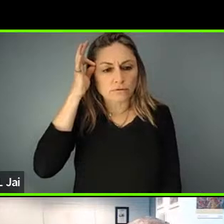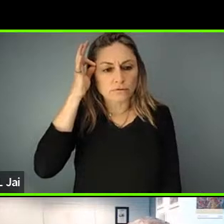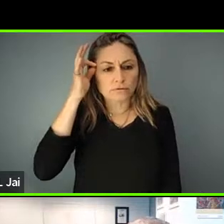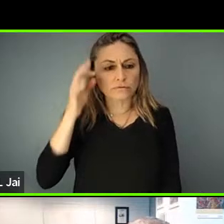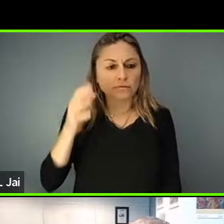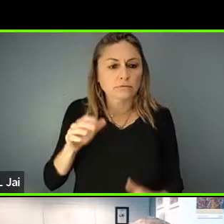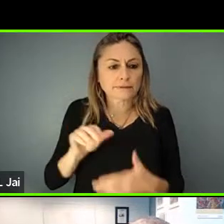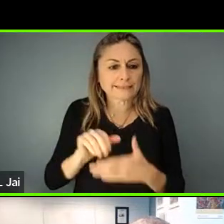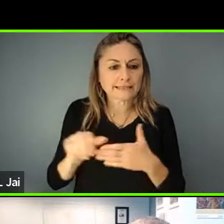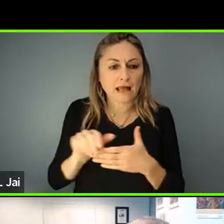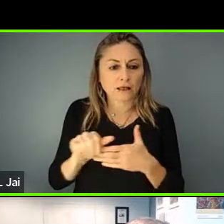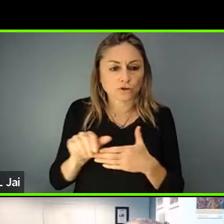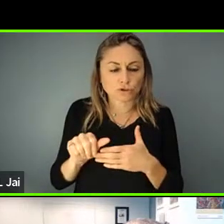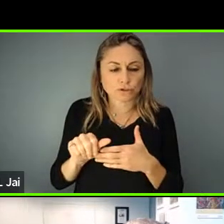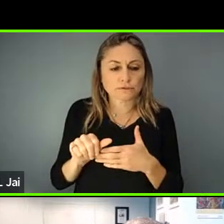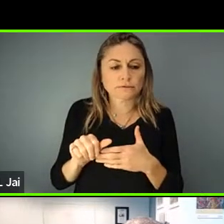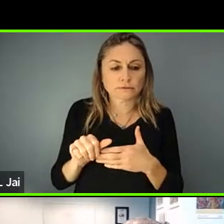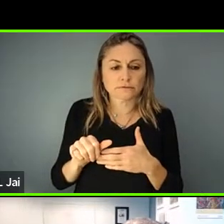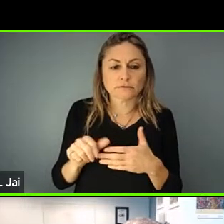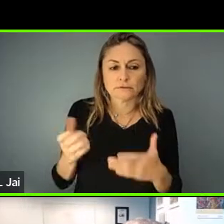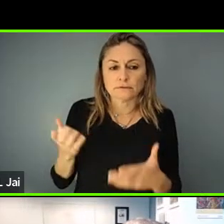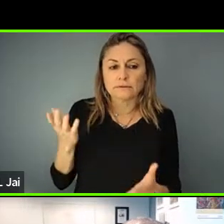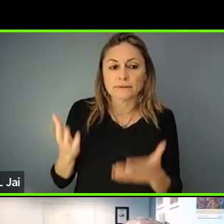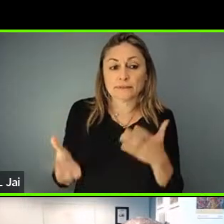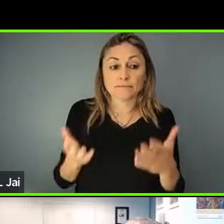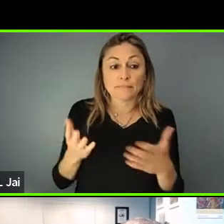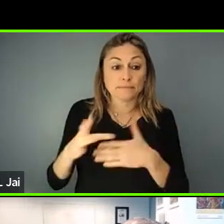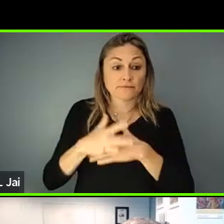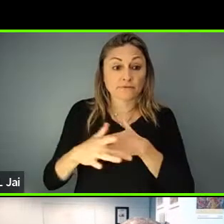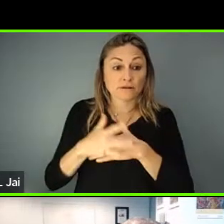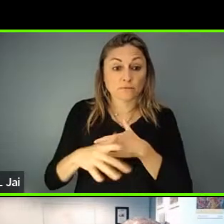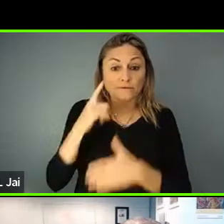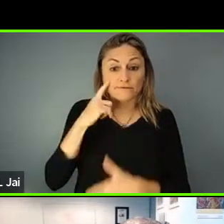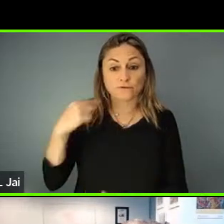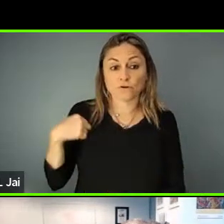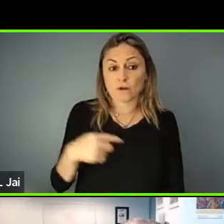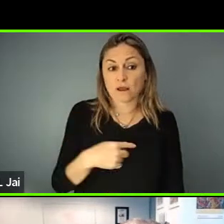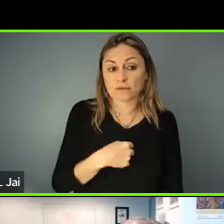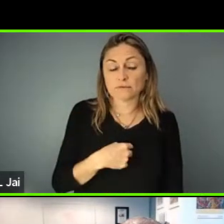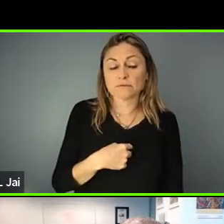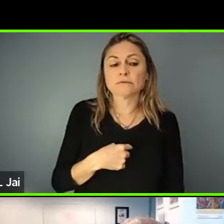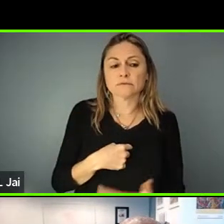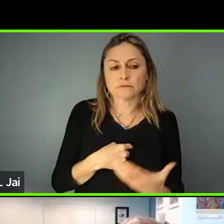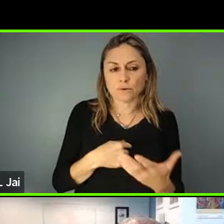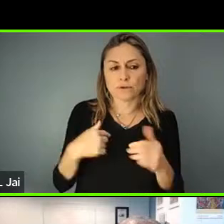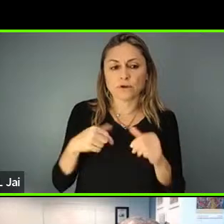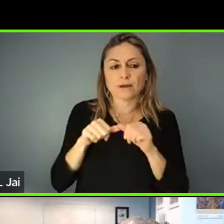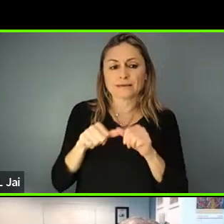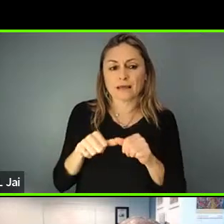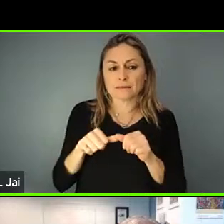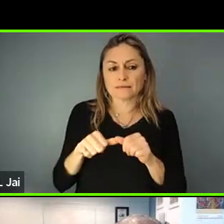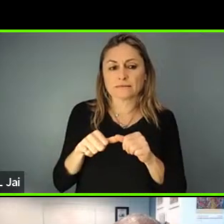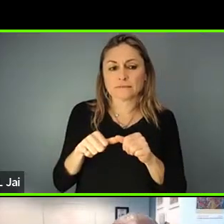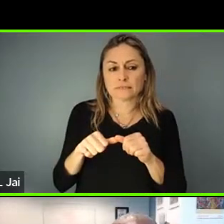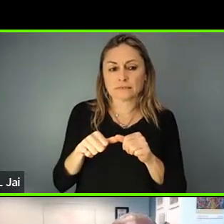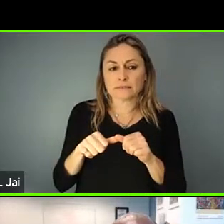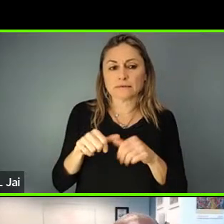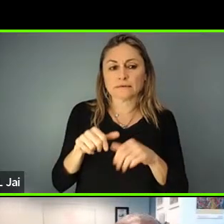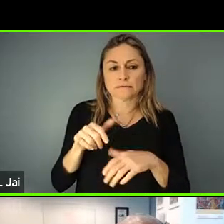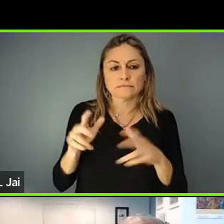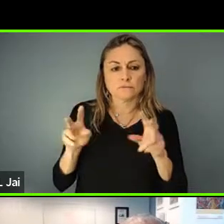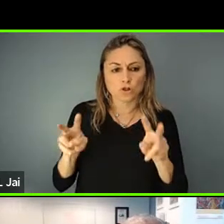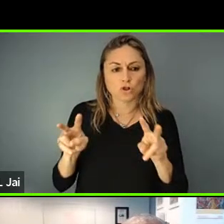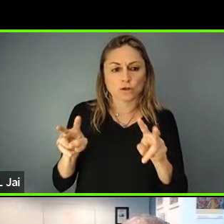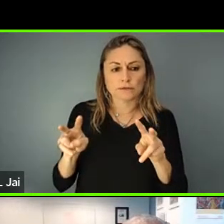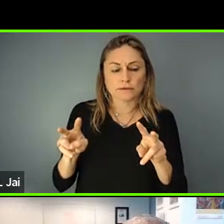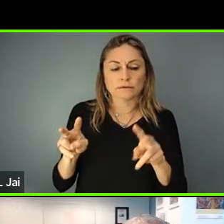dollars that may become available to us that we will be constantly on the lookout for if